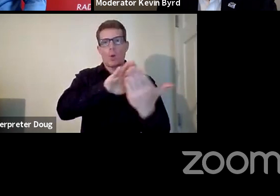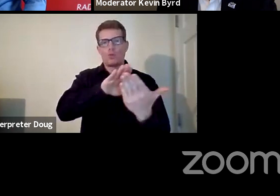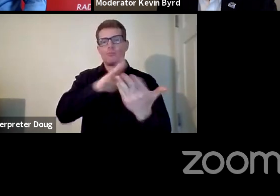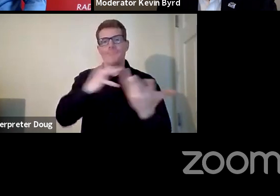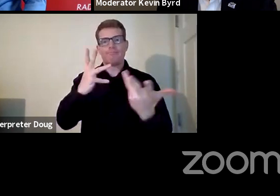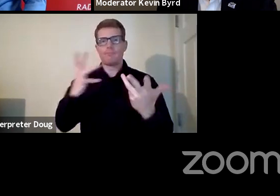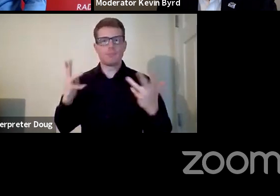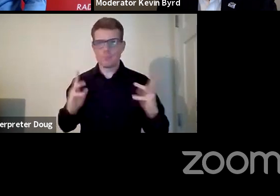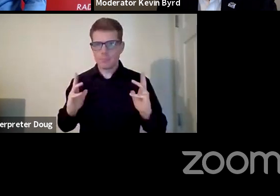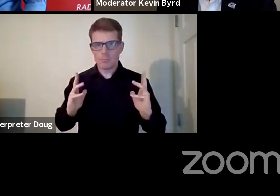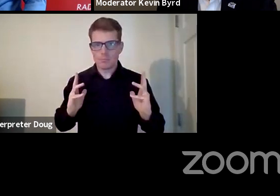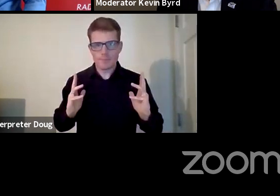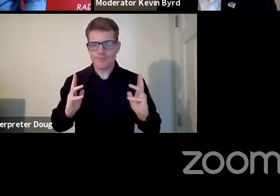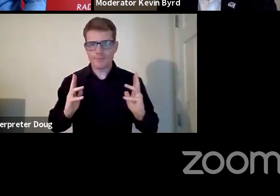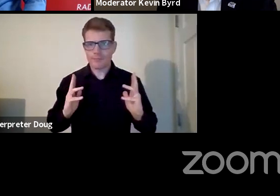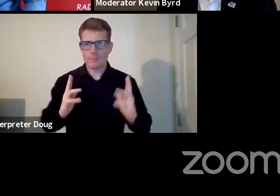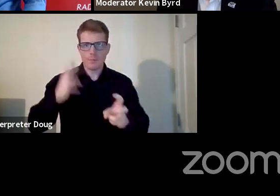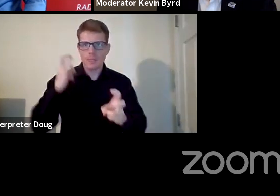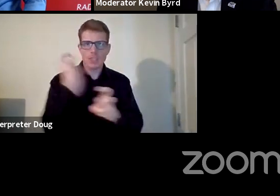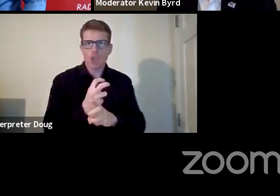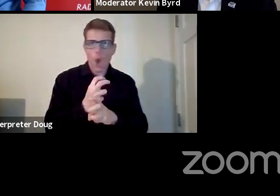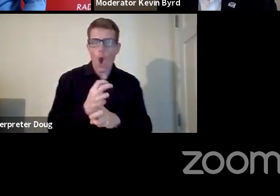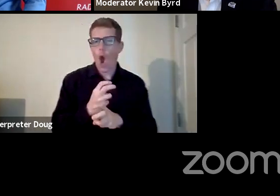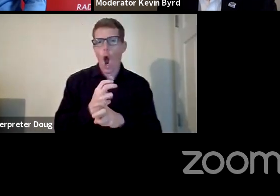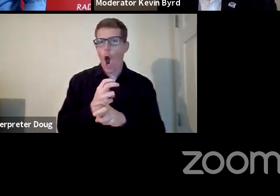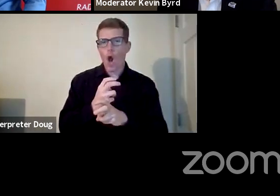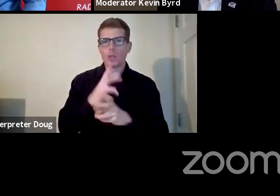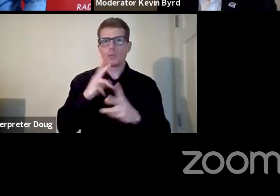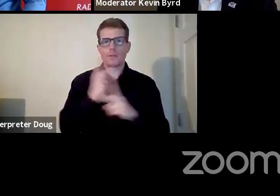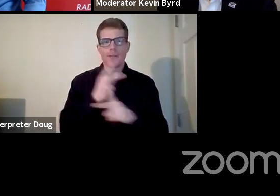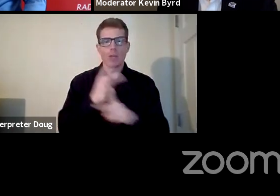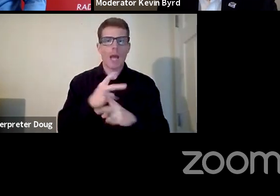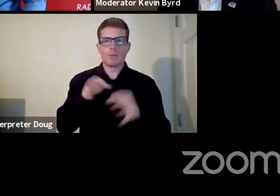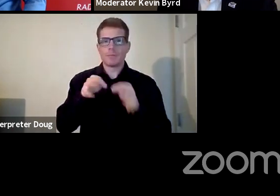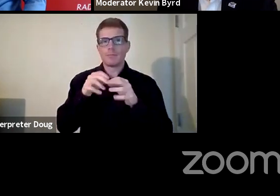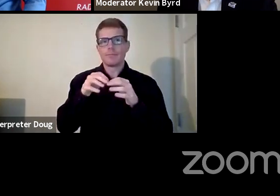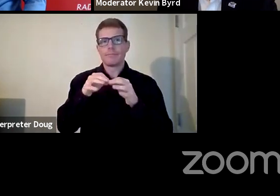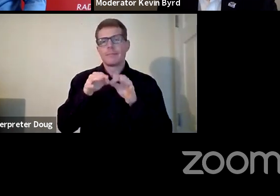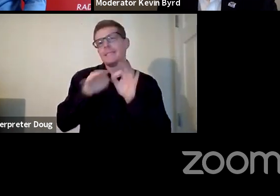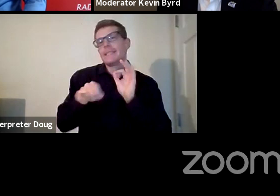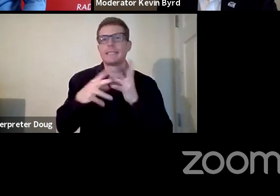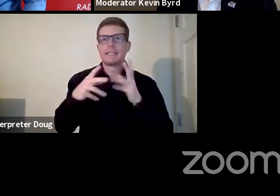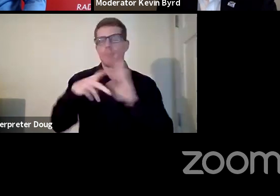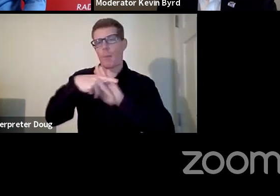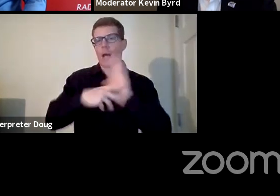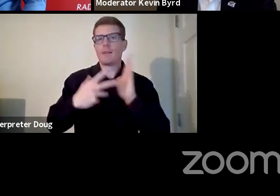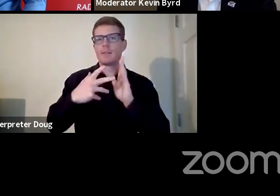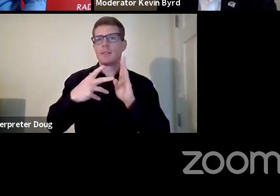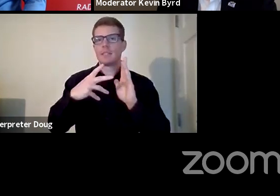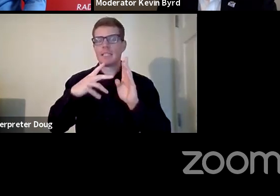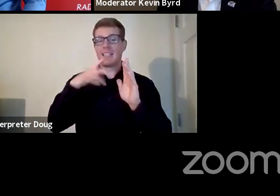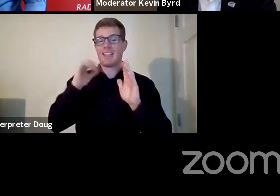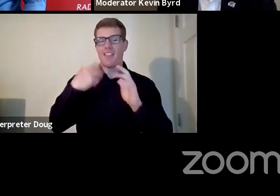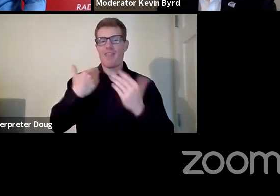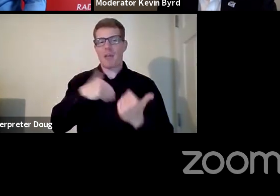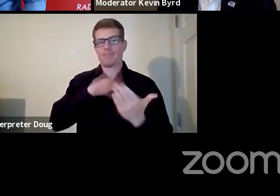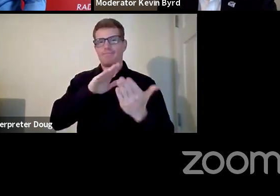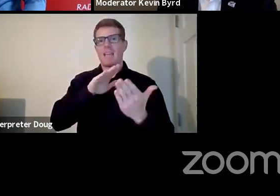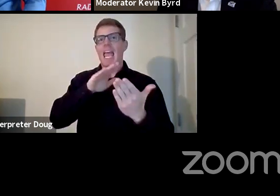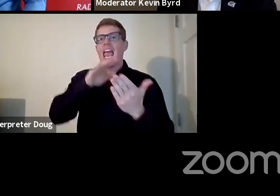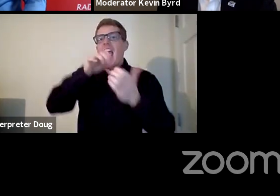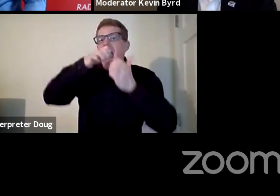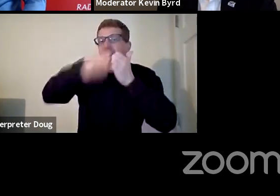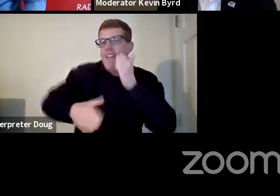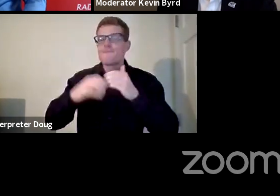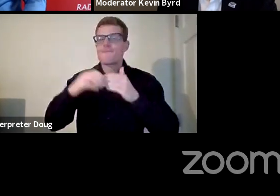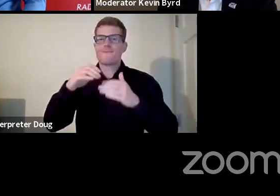policies that somehow capture every outcome or every potential situation. So one of the efforts that we're going through